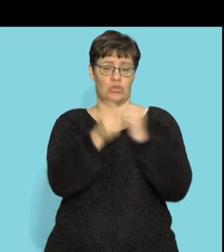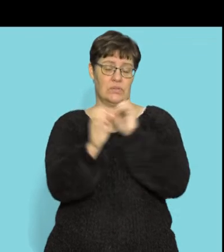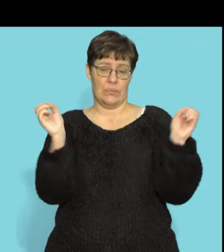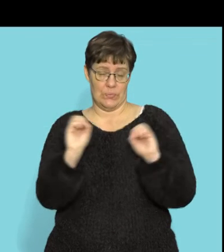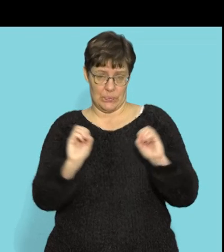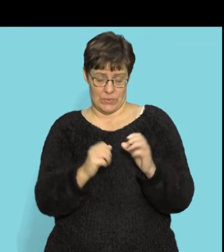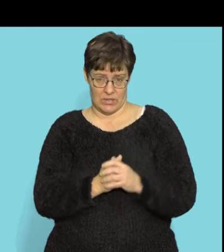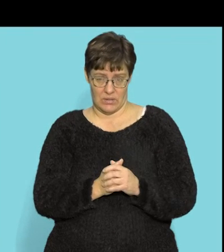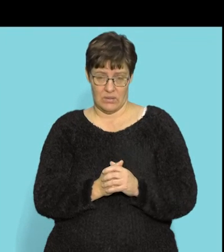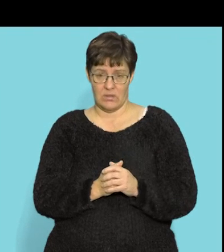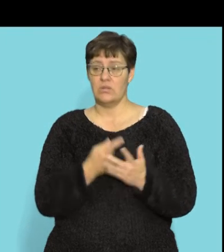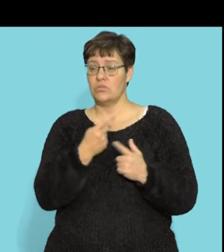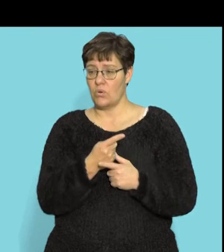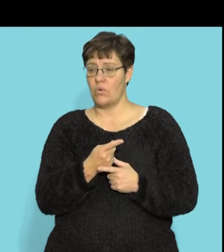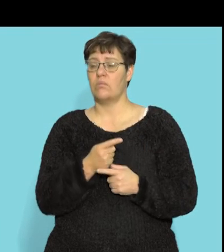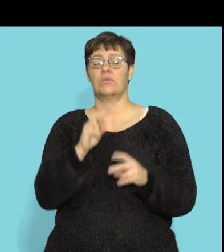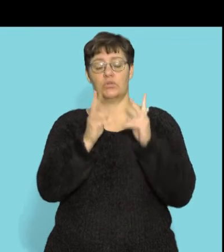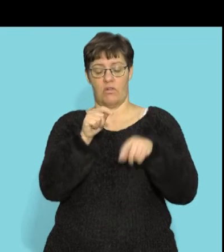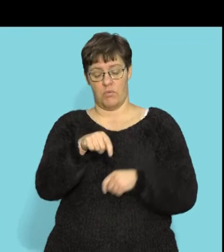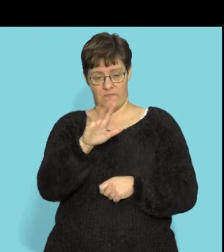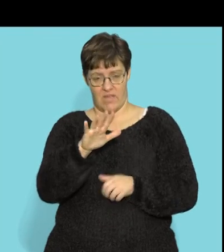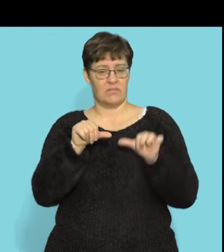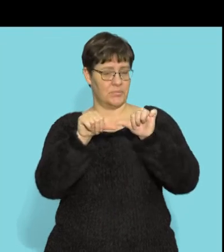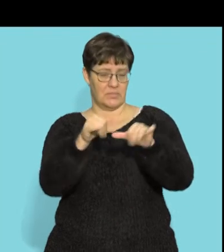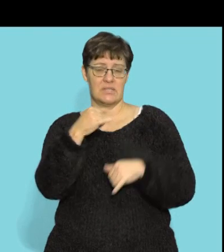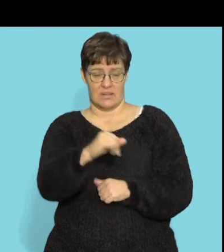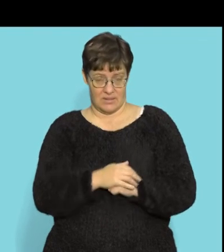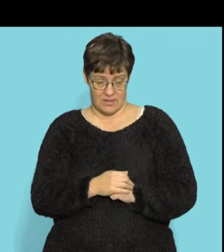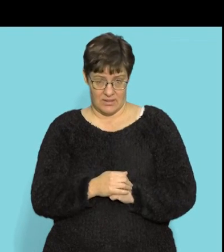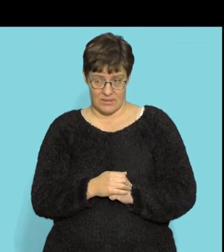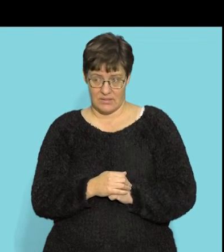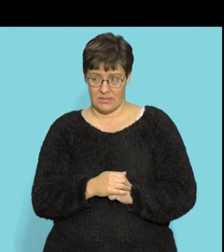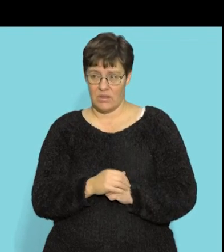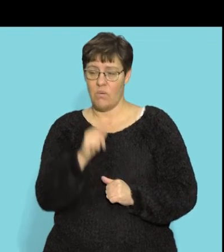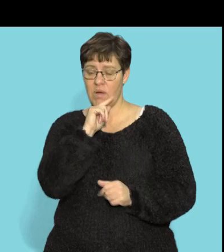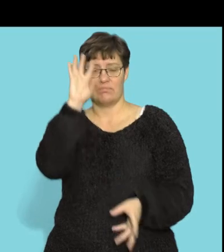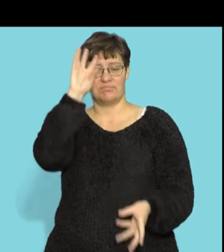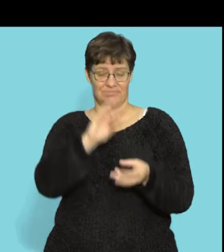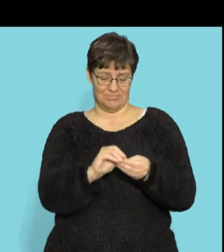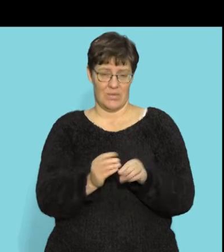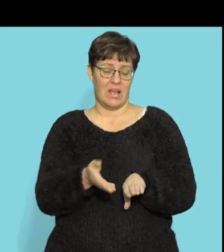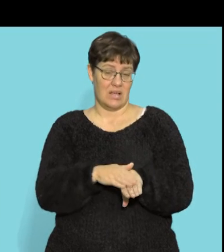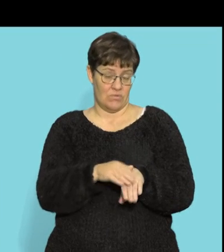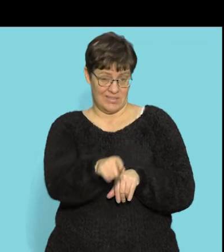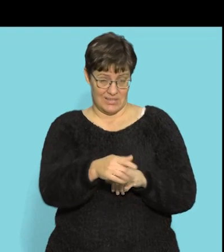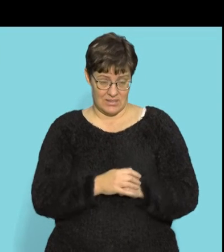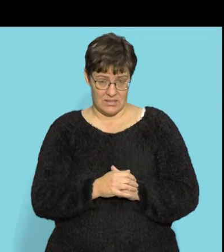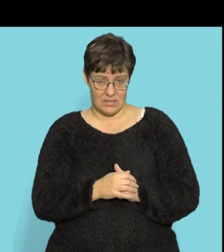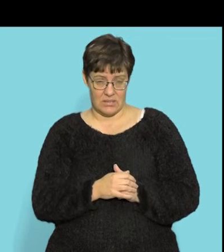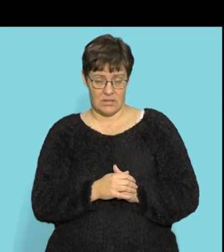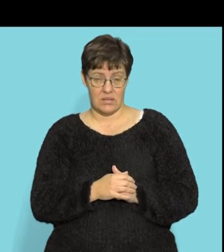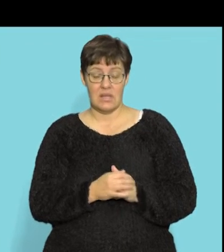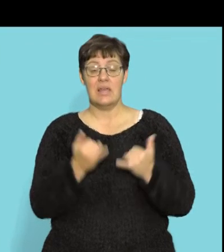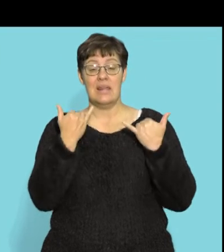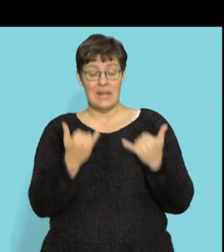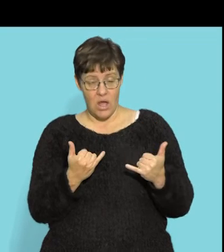not change. So the current reading in the ammeter is still 12.5. Remember, this 12.5 is our total current, right? Now, we